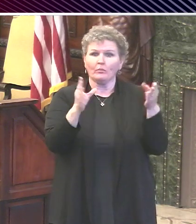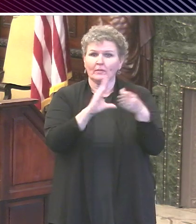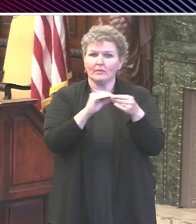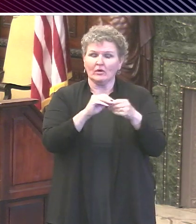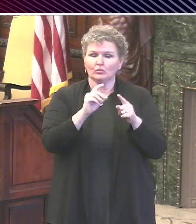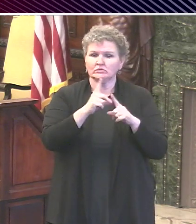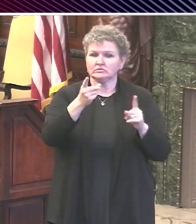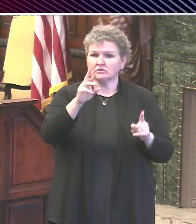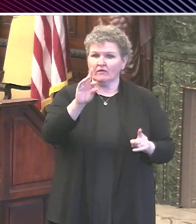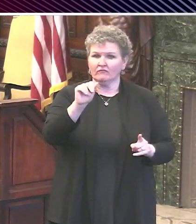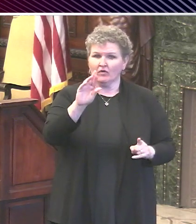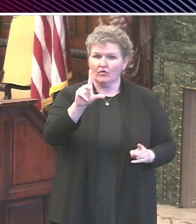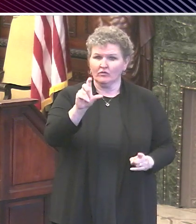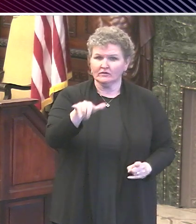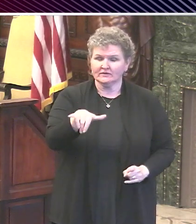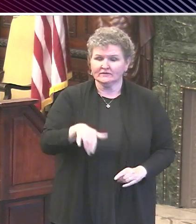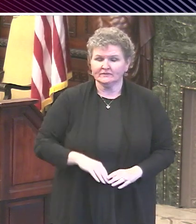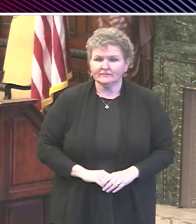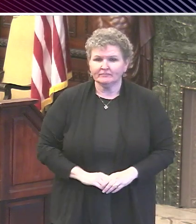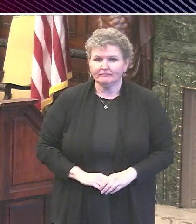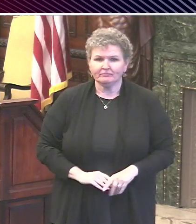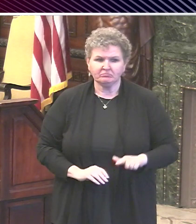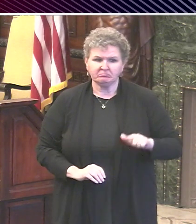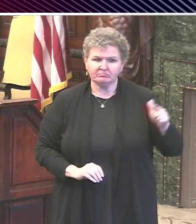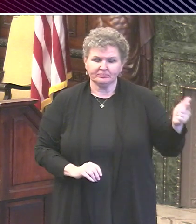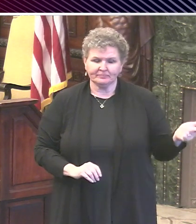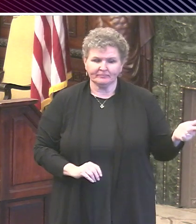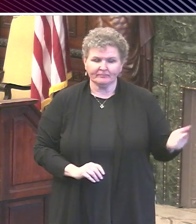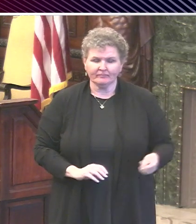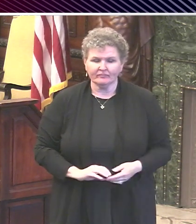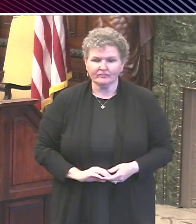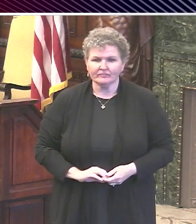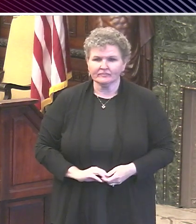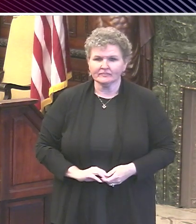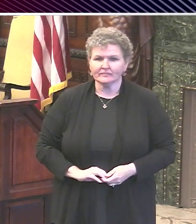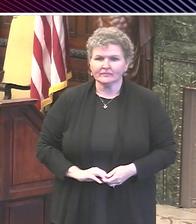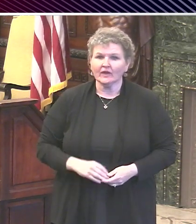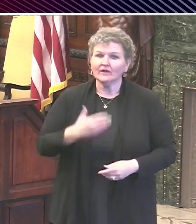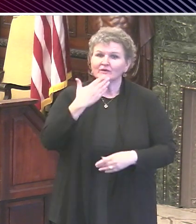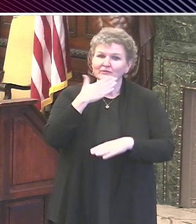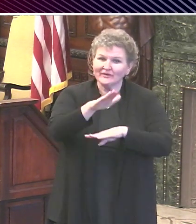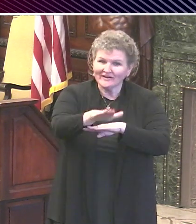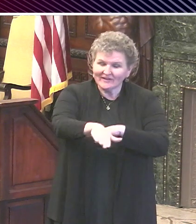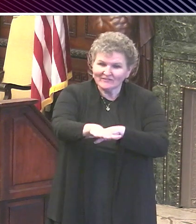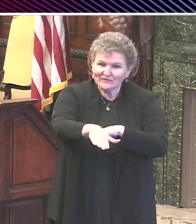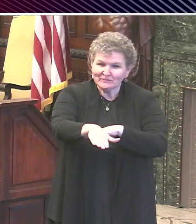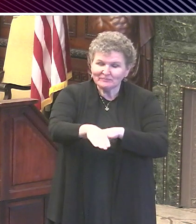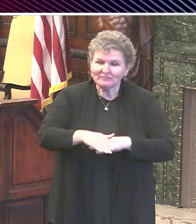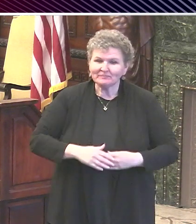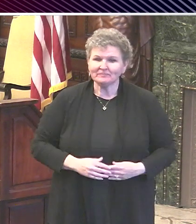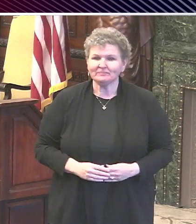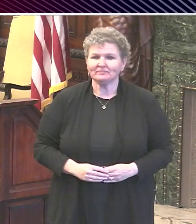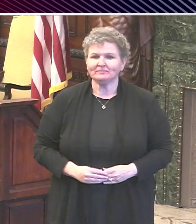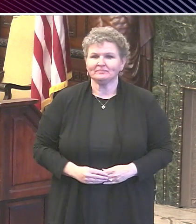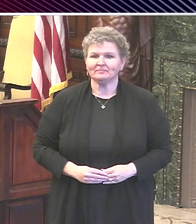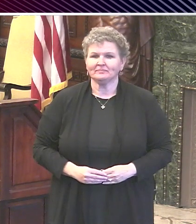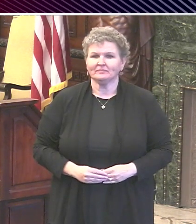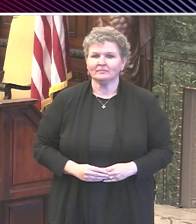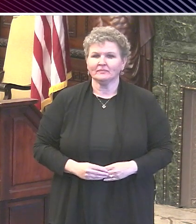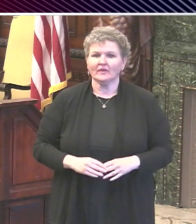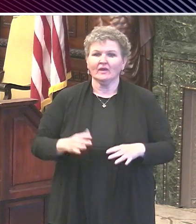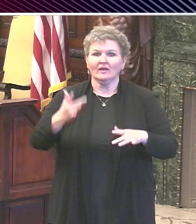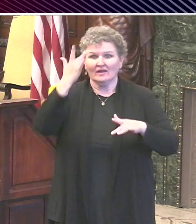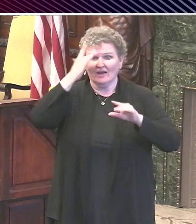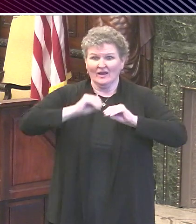Thomas Farley. Dr. Farley, you now have the floor. Good afternoon. The news today with the epidemic is mixed.